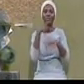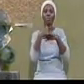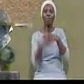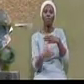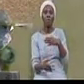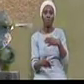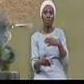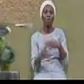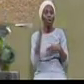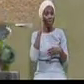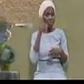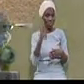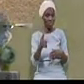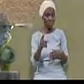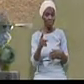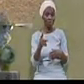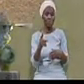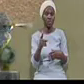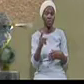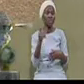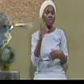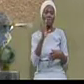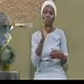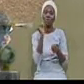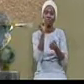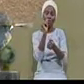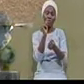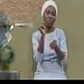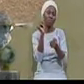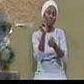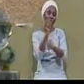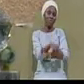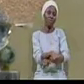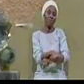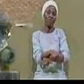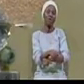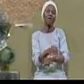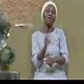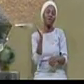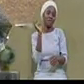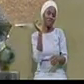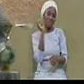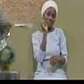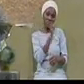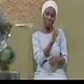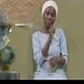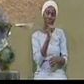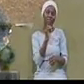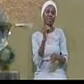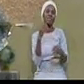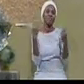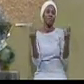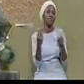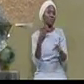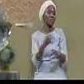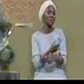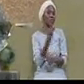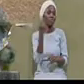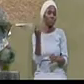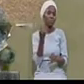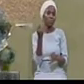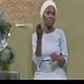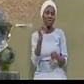blood. Would you over evil a victory win? There's wonderful power in